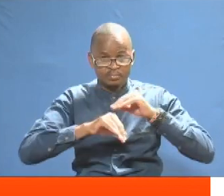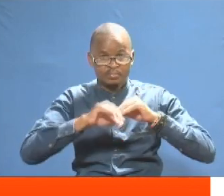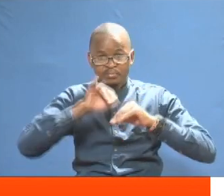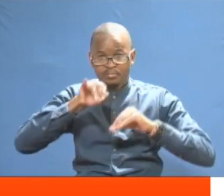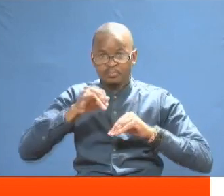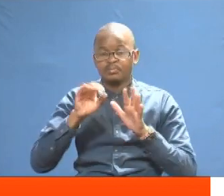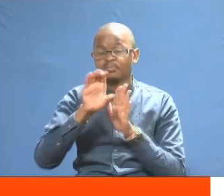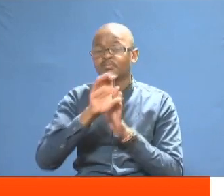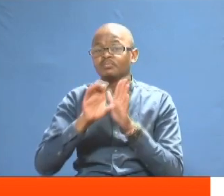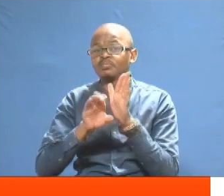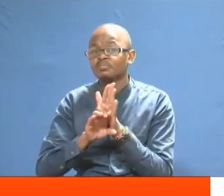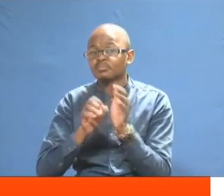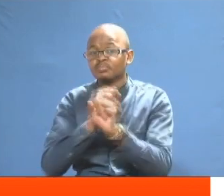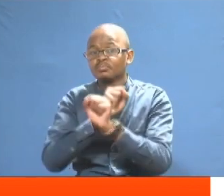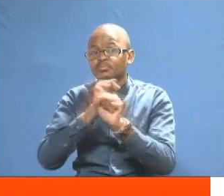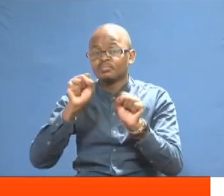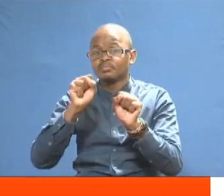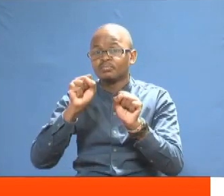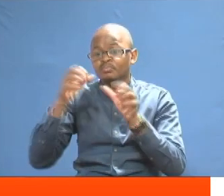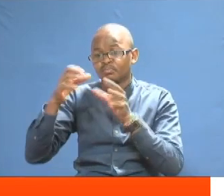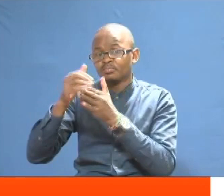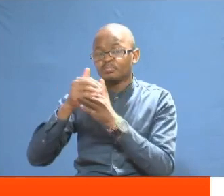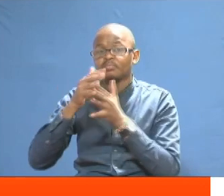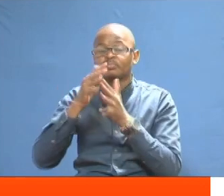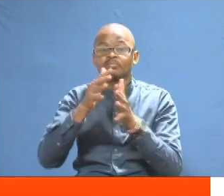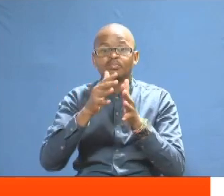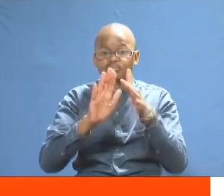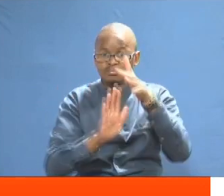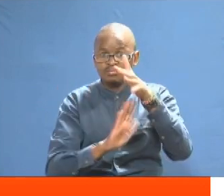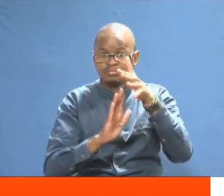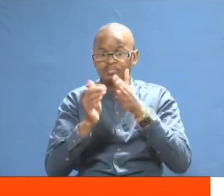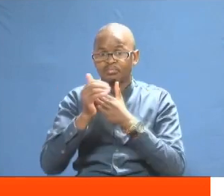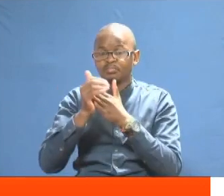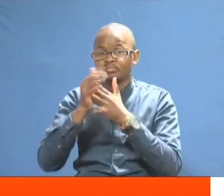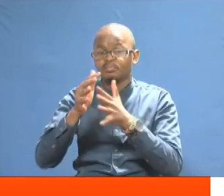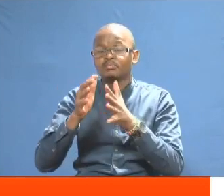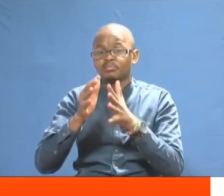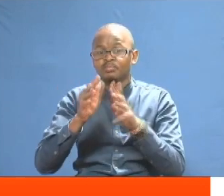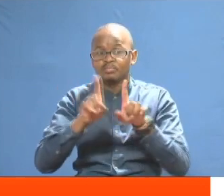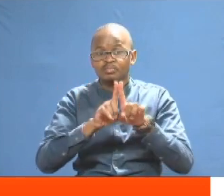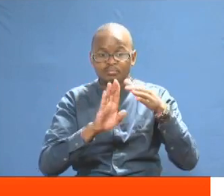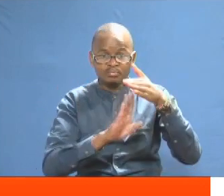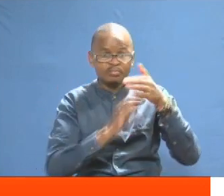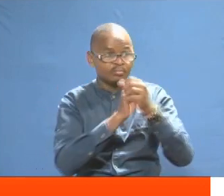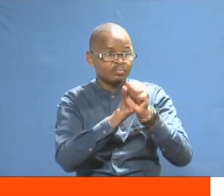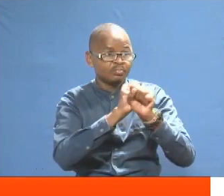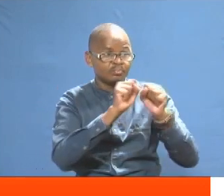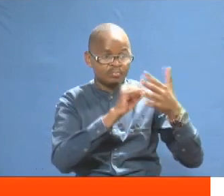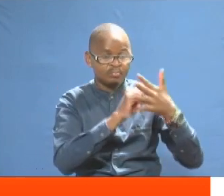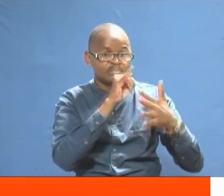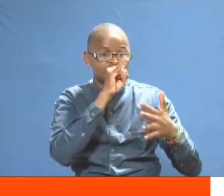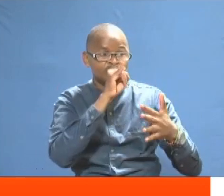Jubilee Constitution. The president, who is the party leader, the deputy, who is the deputy party leader, and the deputy president. So it